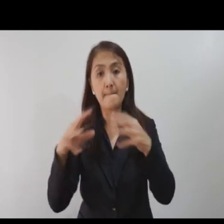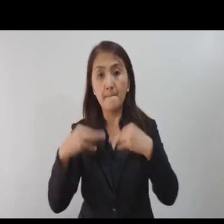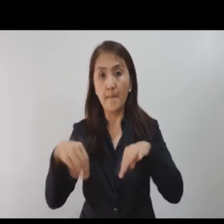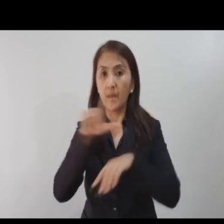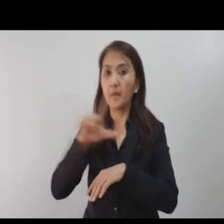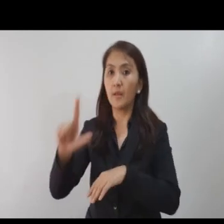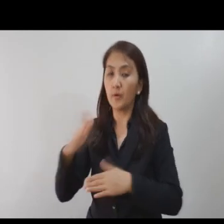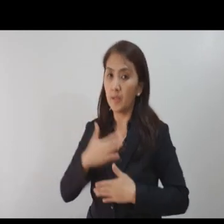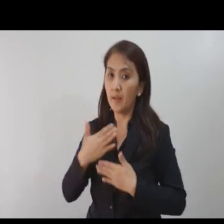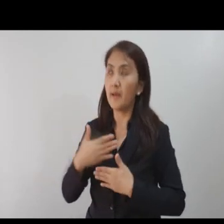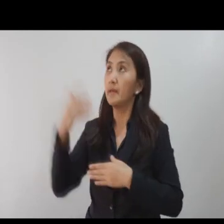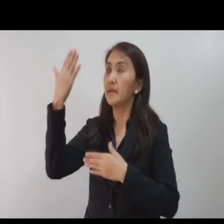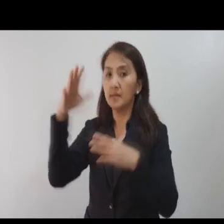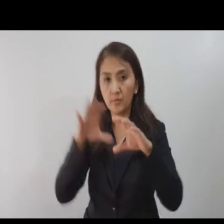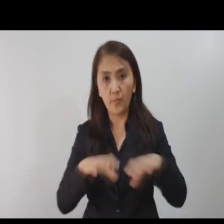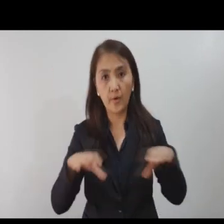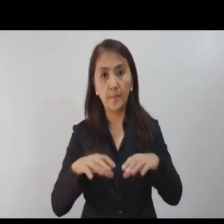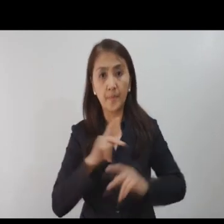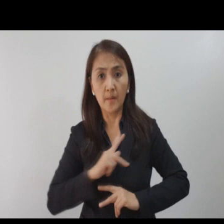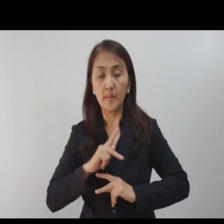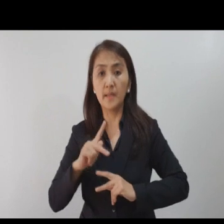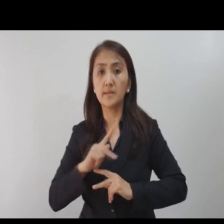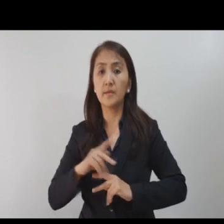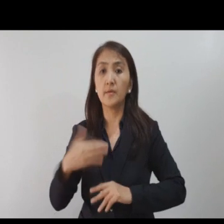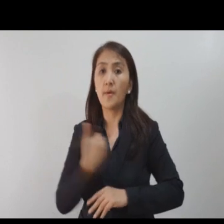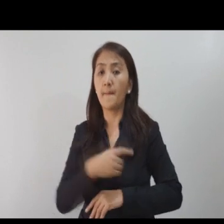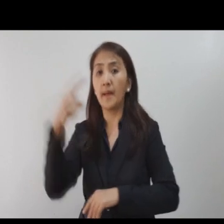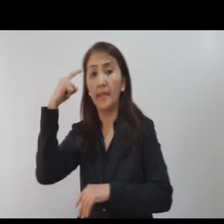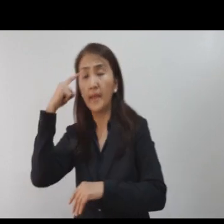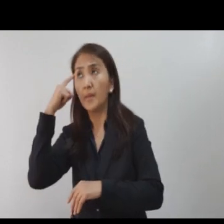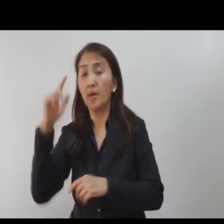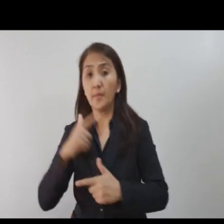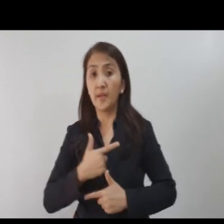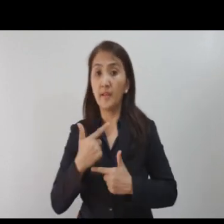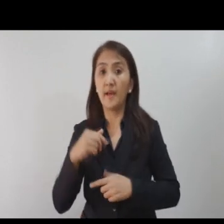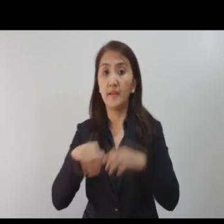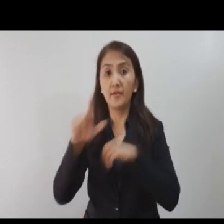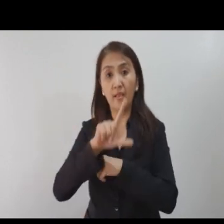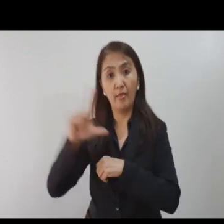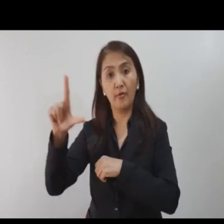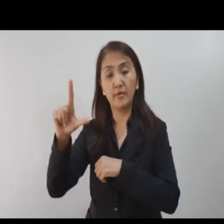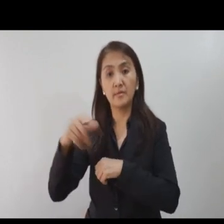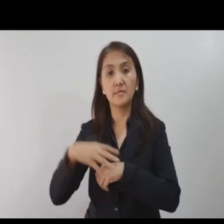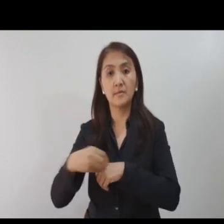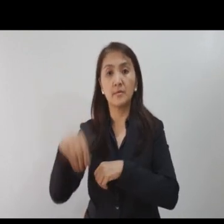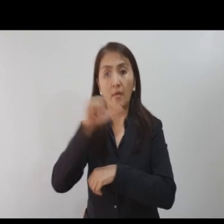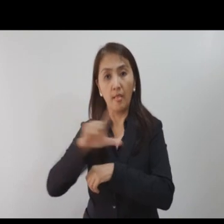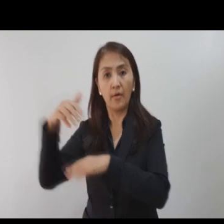forever. May the Lord be glad in his works. Pleasing to him be my theme. I will be glad in the